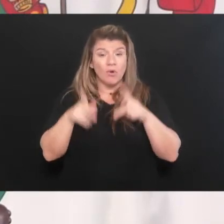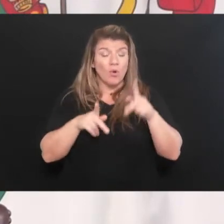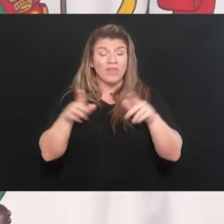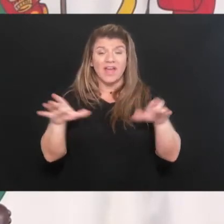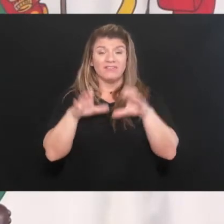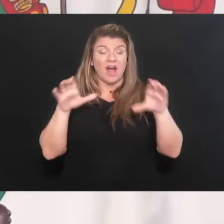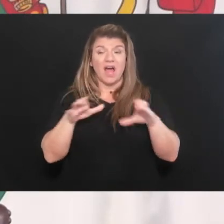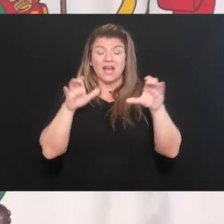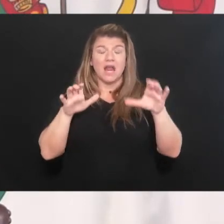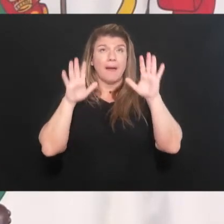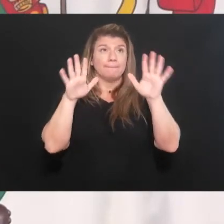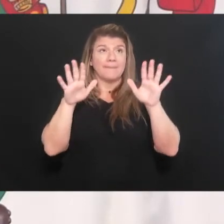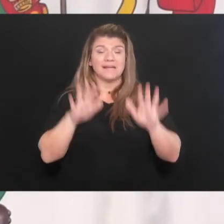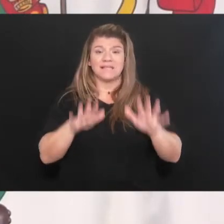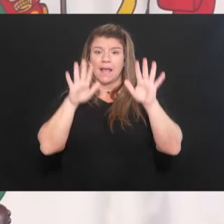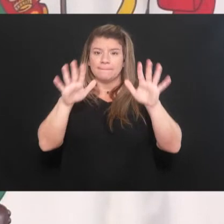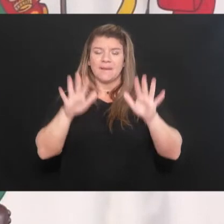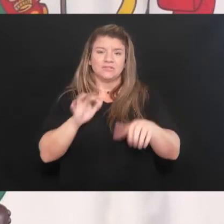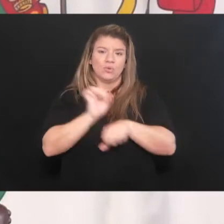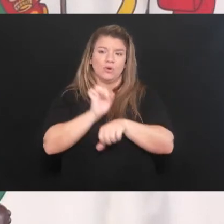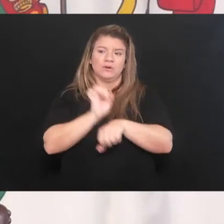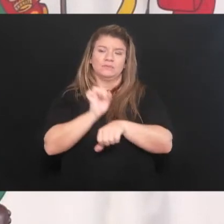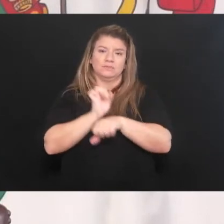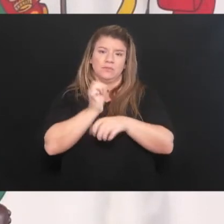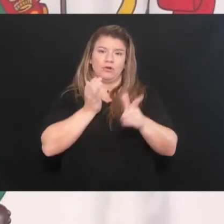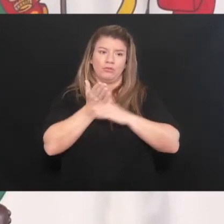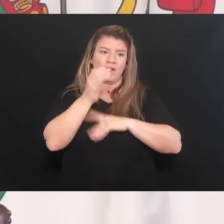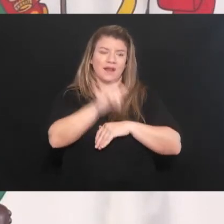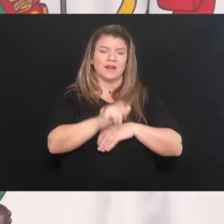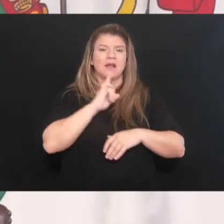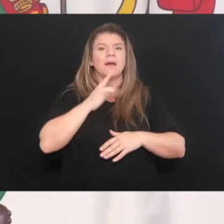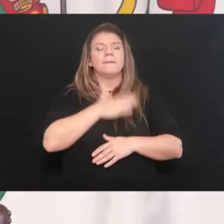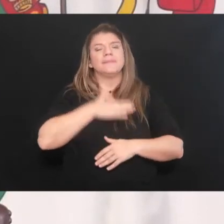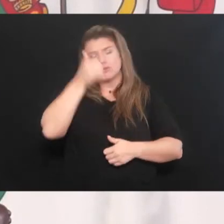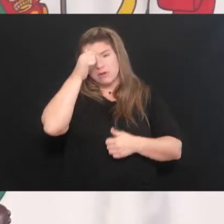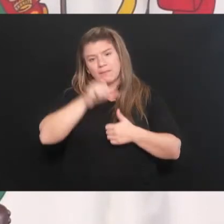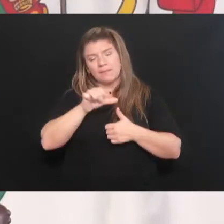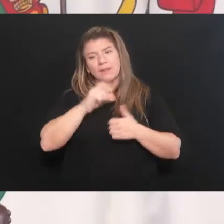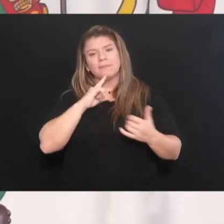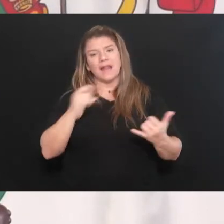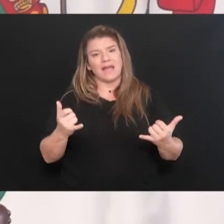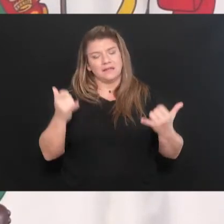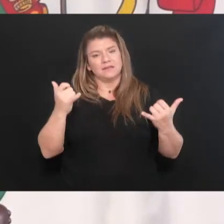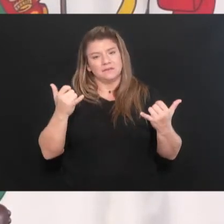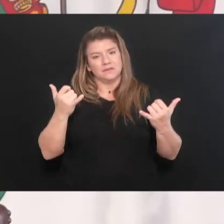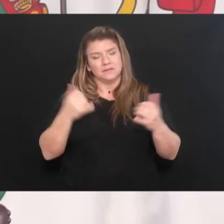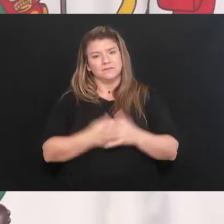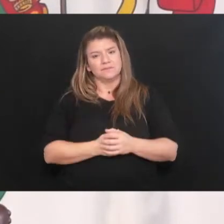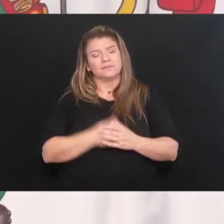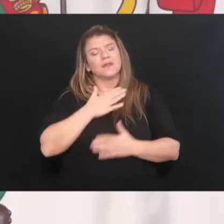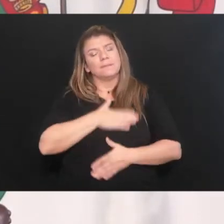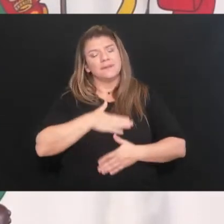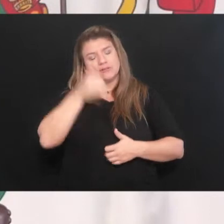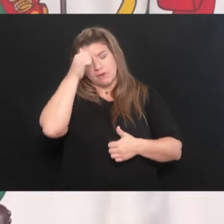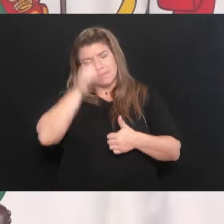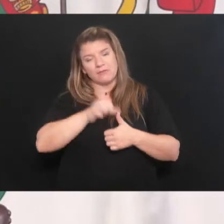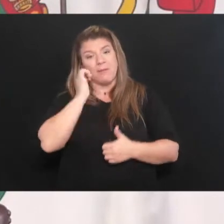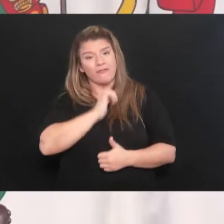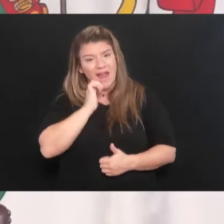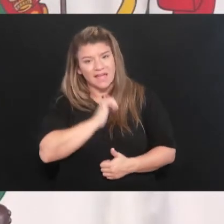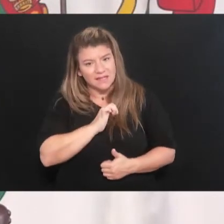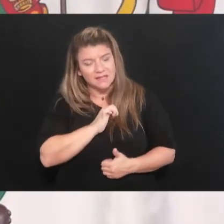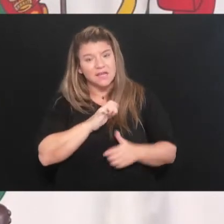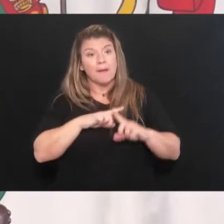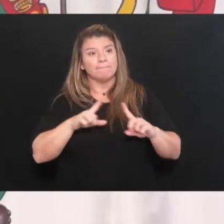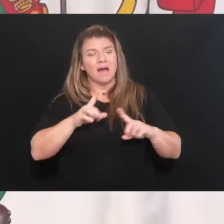done amazing work through this, please remember them on this day. Please remember them every day,